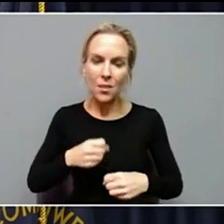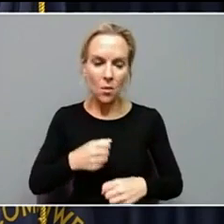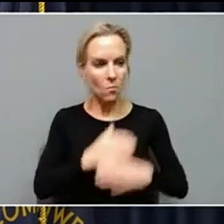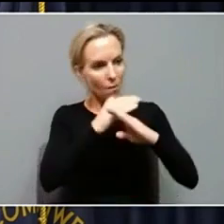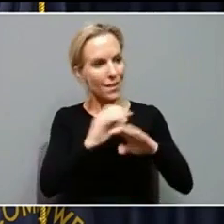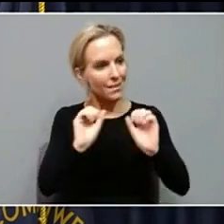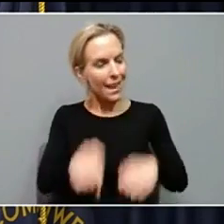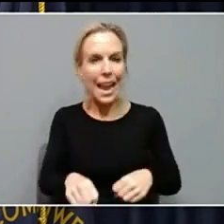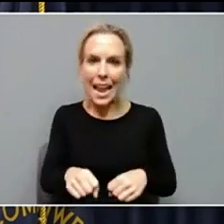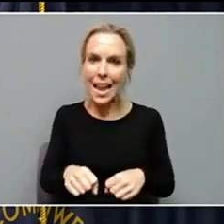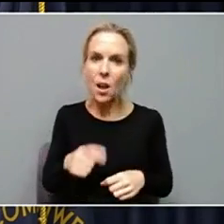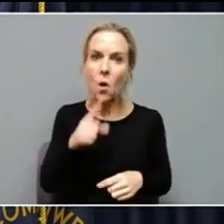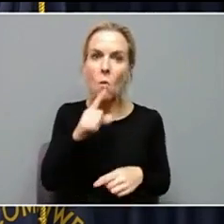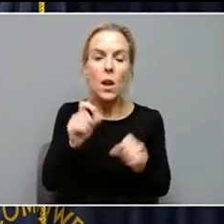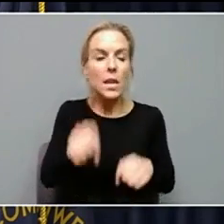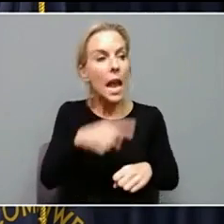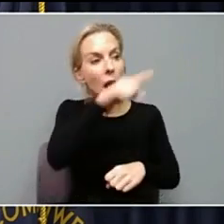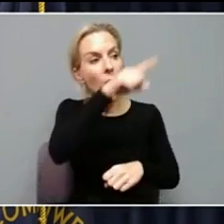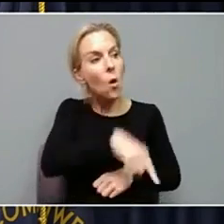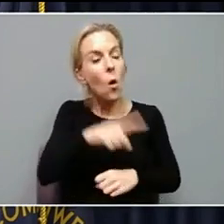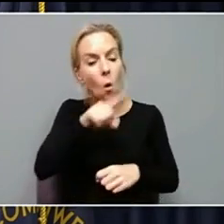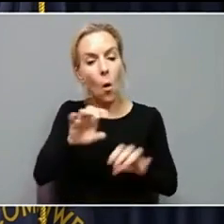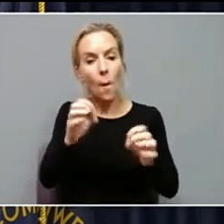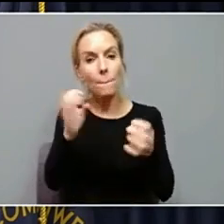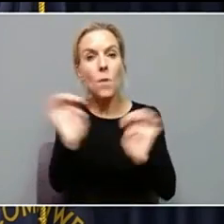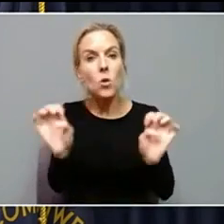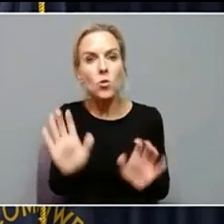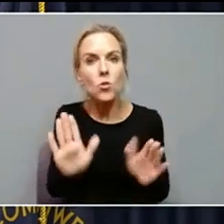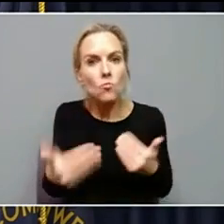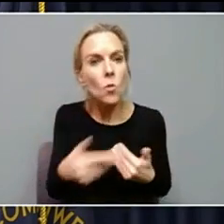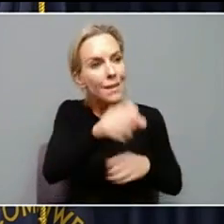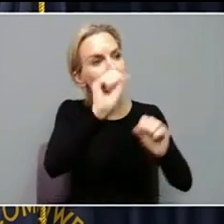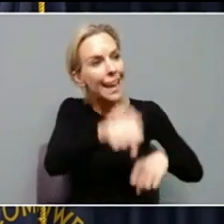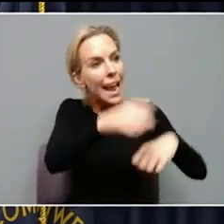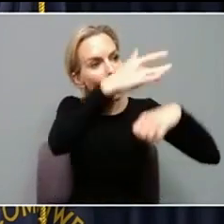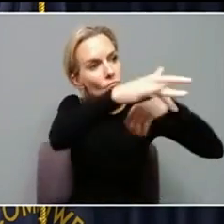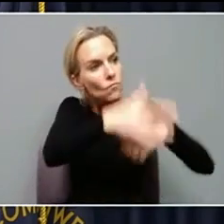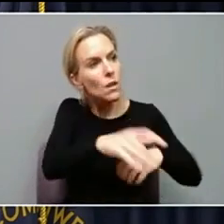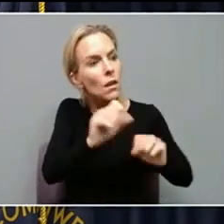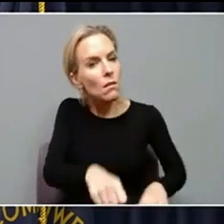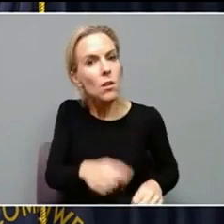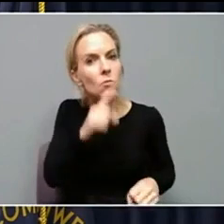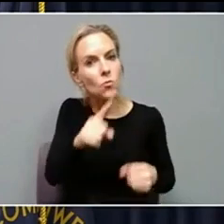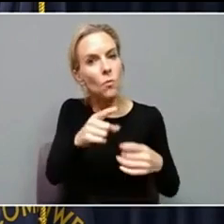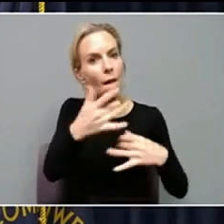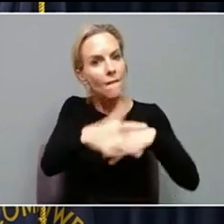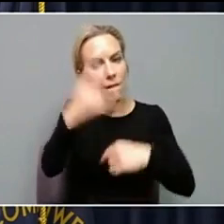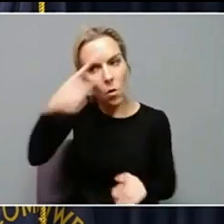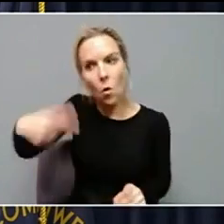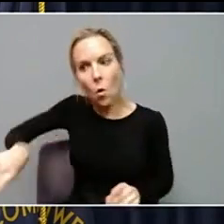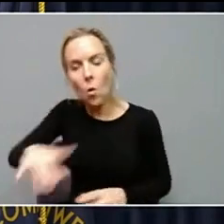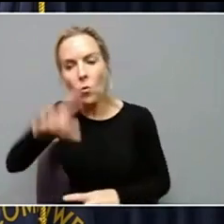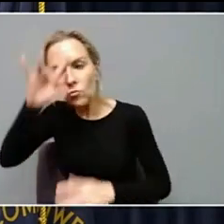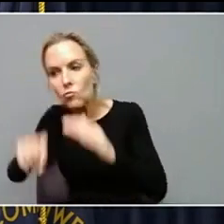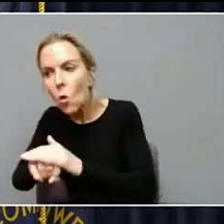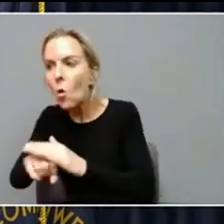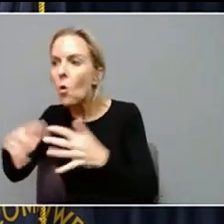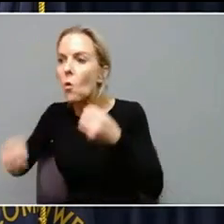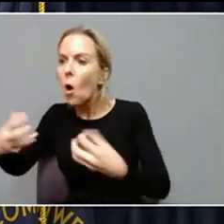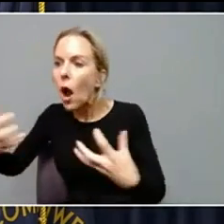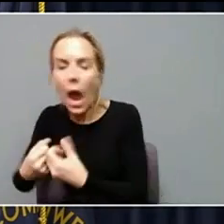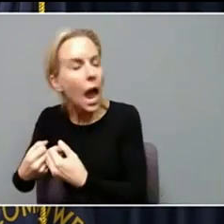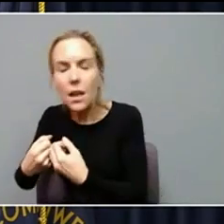space in our emergency rooms for those that are in car accidents or have strokes. Like a member of my family, have a really bad fall